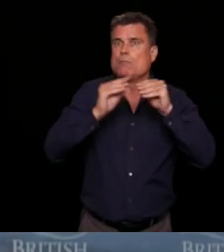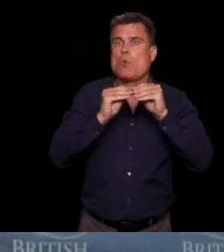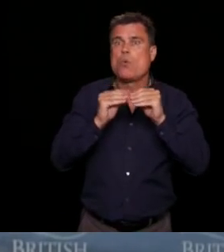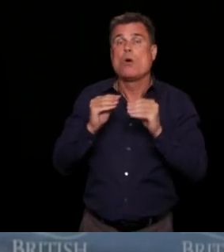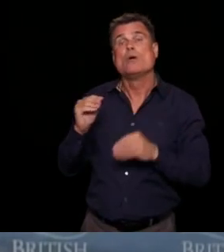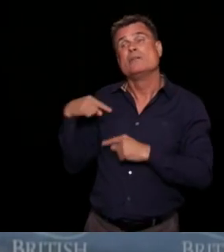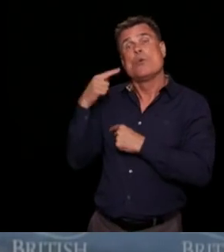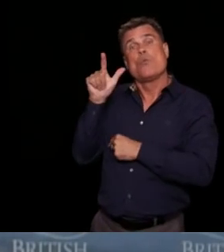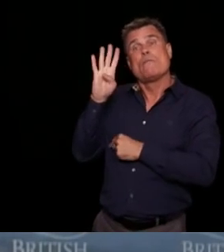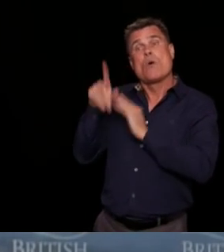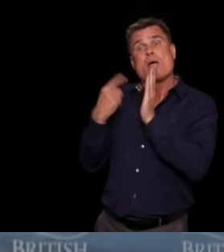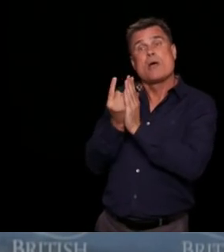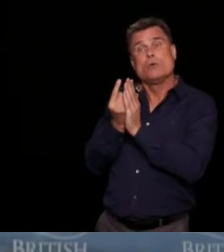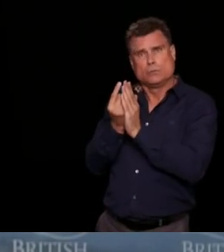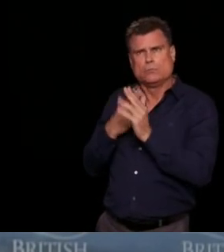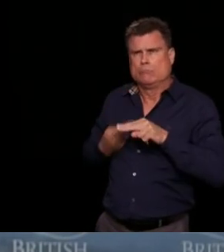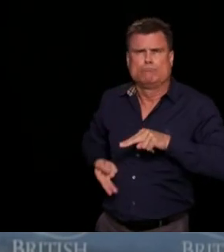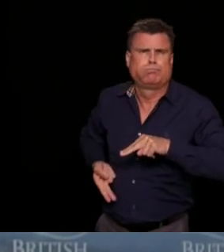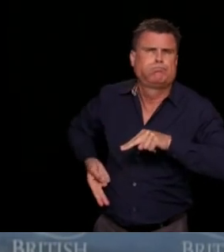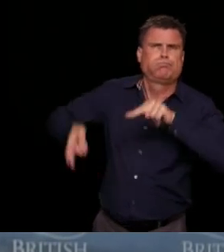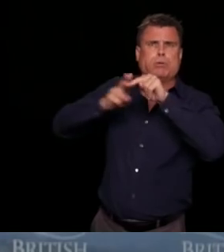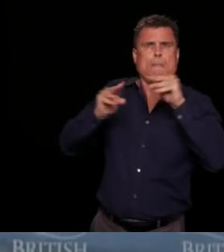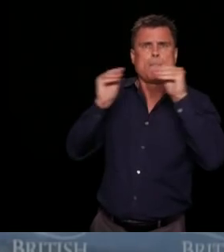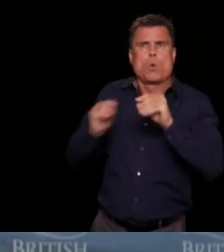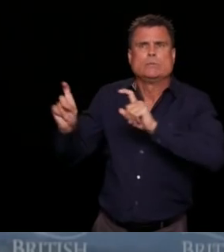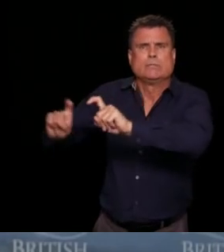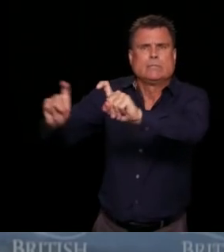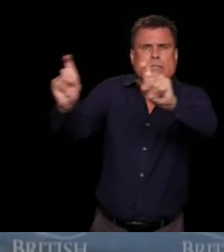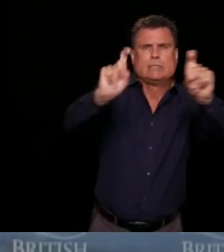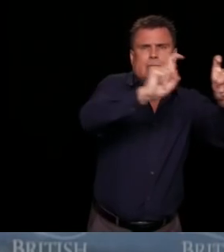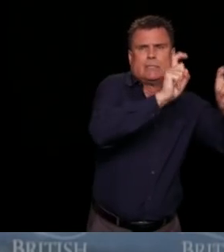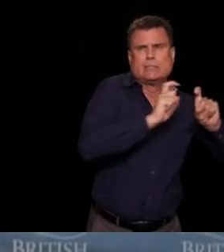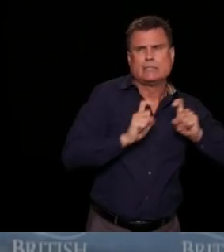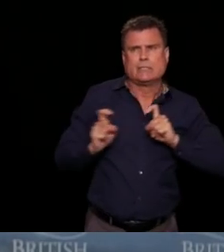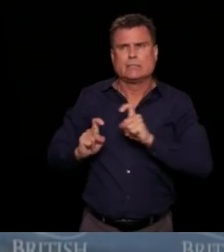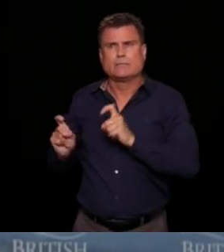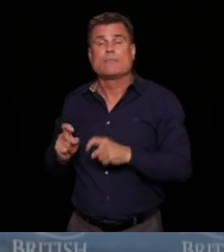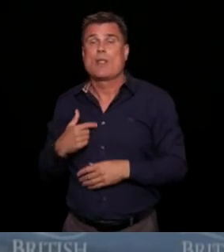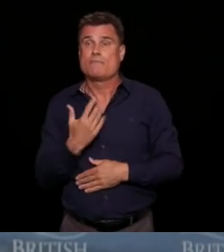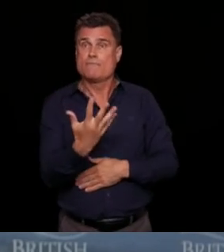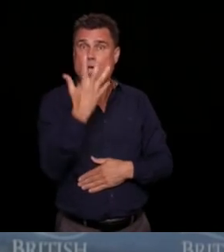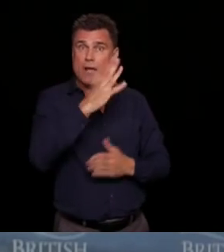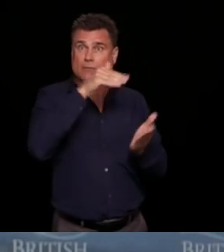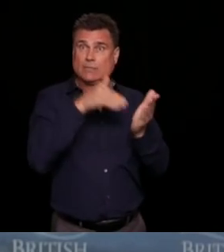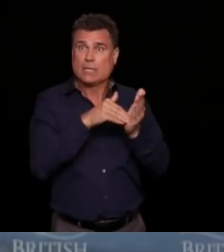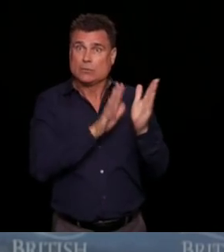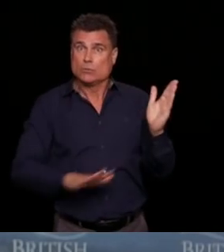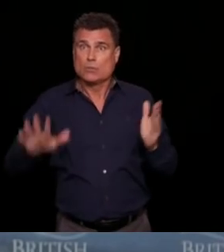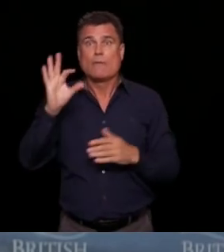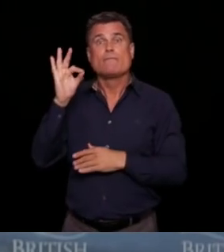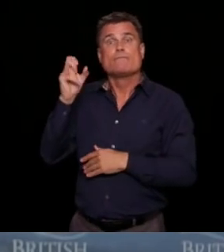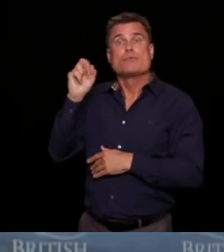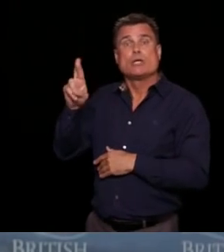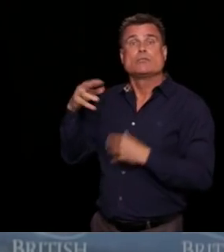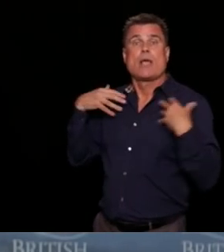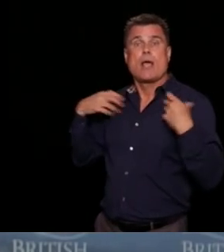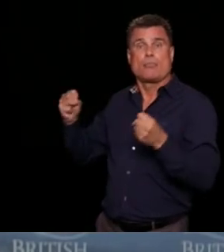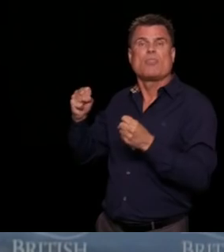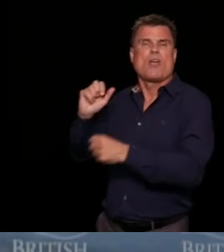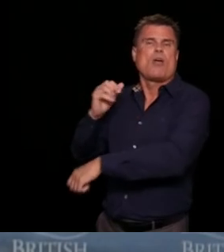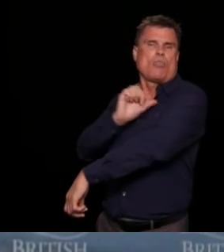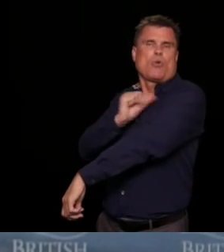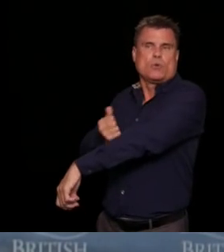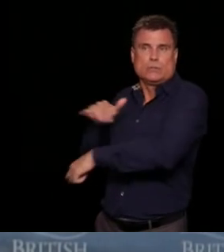in the last 24 hours, as we've increased hours, operating hours at five centers in the Fraser Health Authority, that new